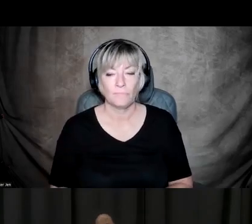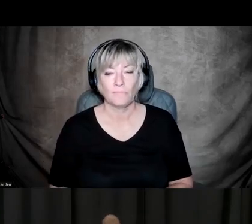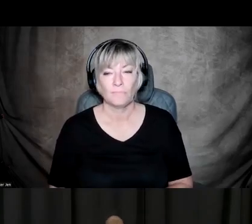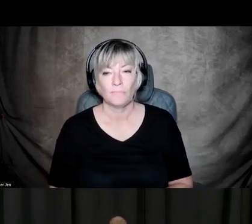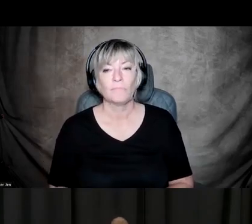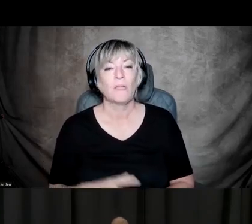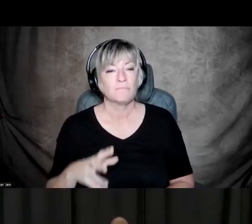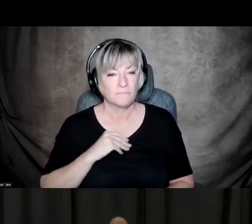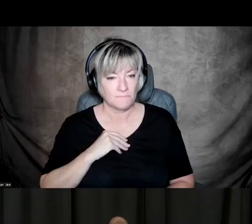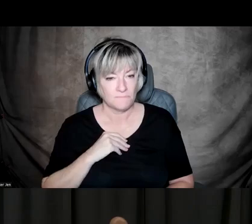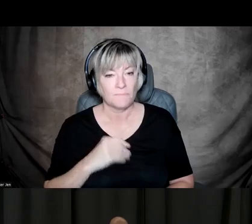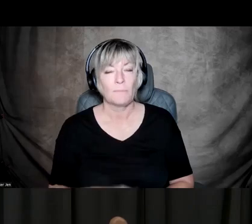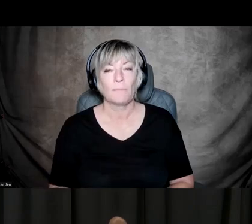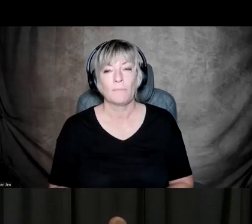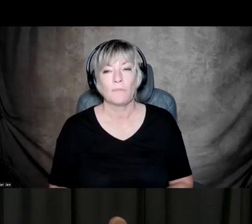I would accept that.